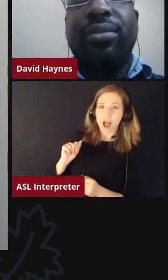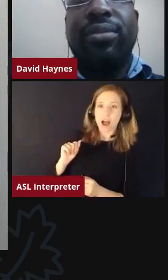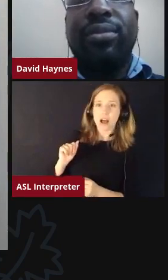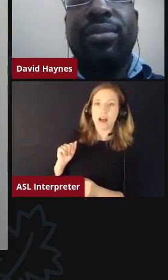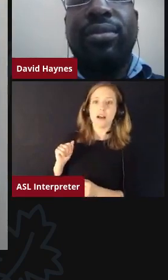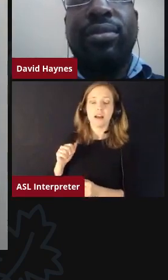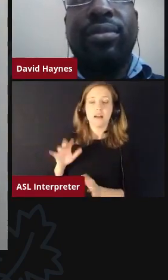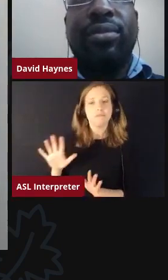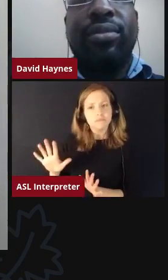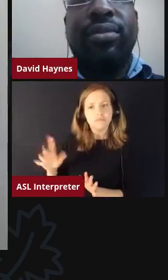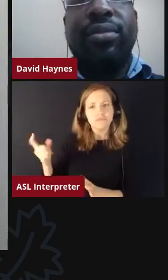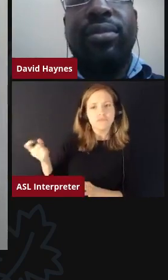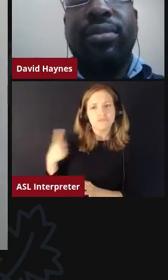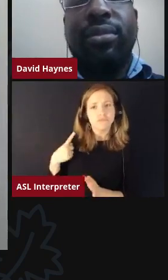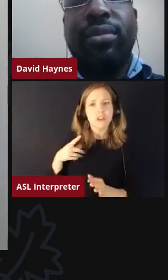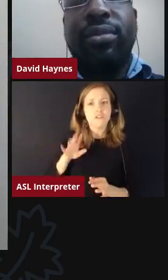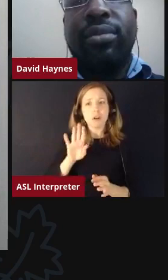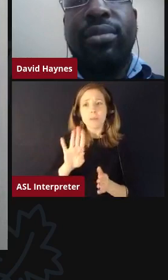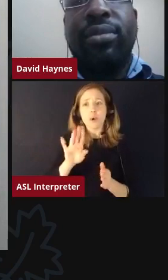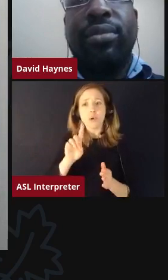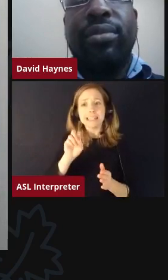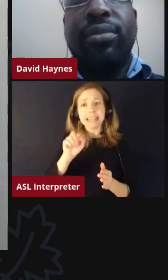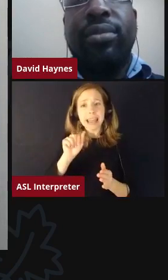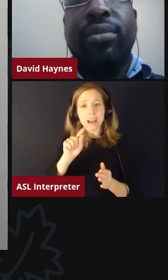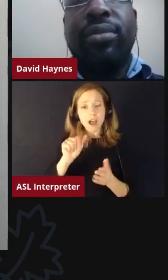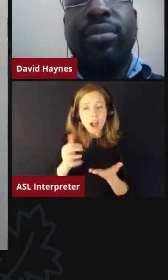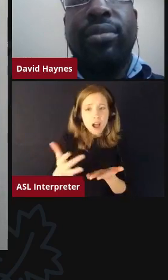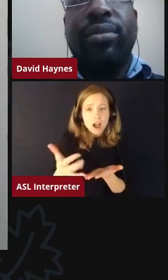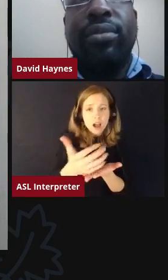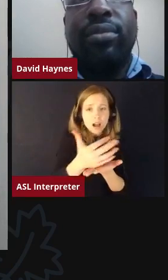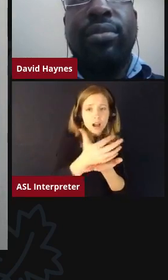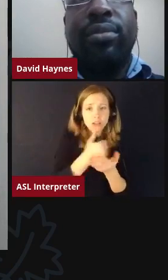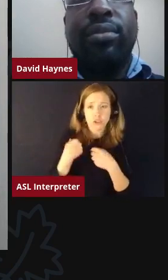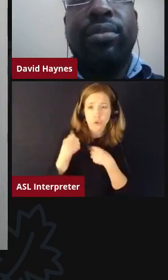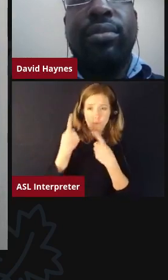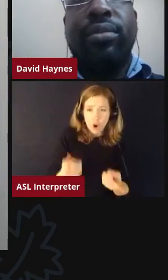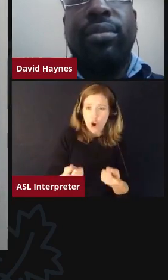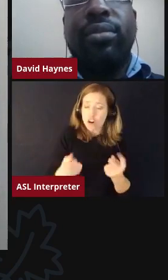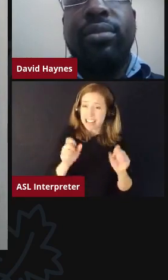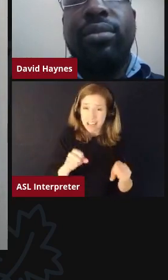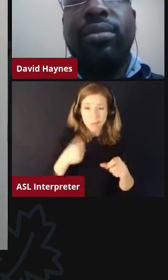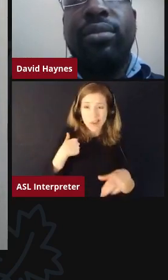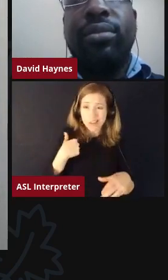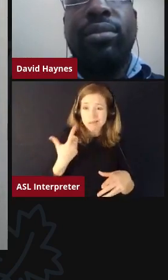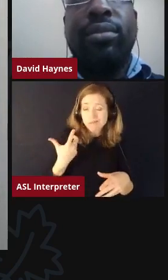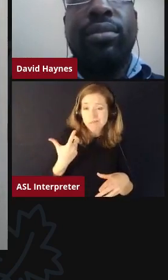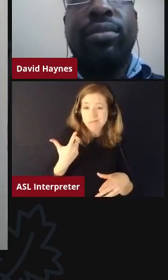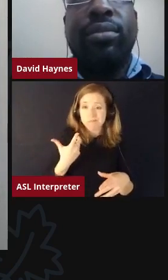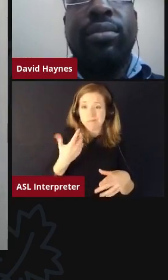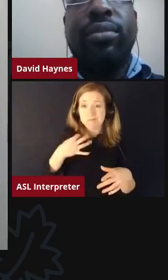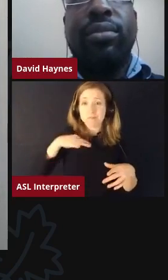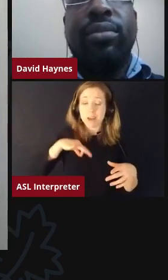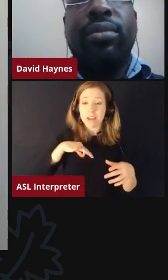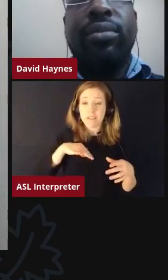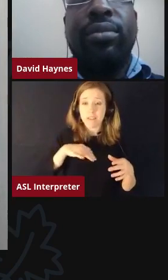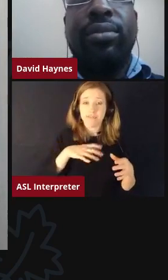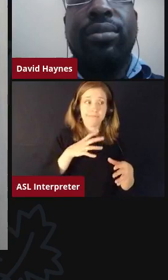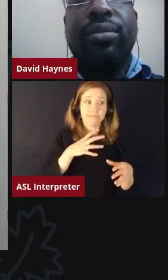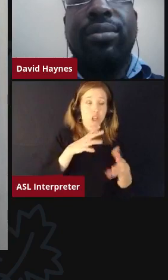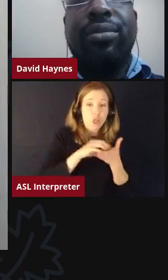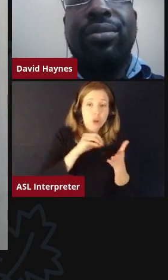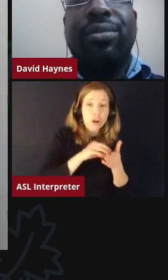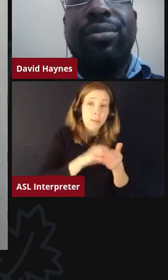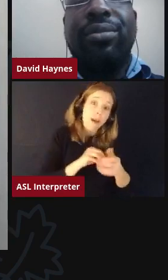data collected, is it possible to help other diseases such as rare diseases? Is it possible to,